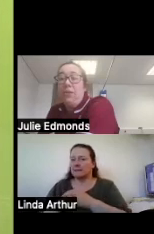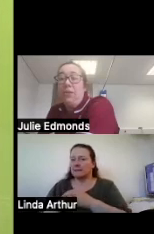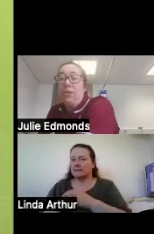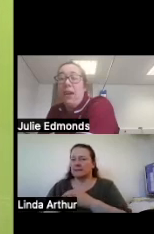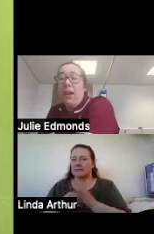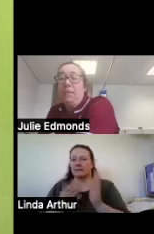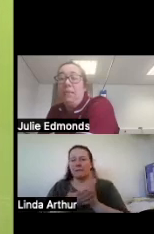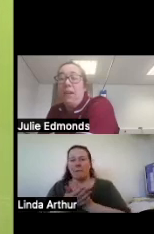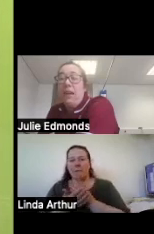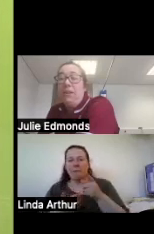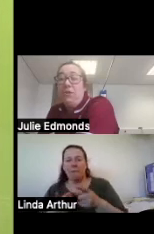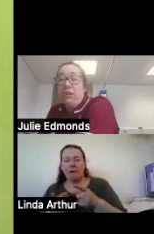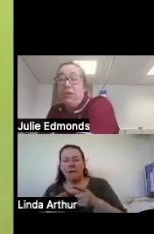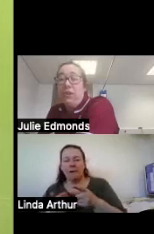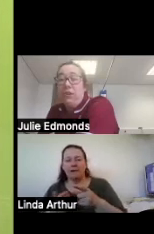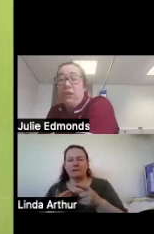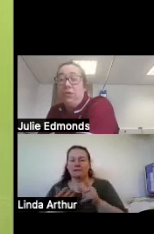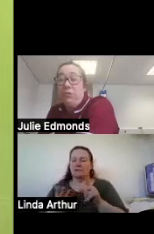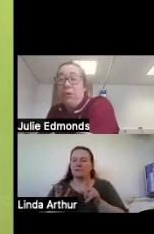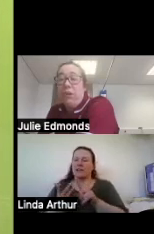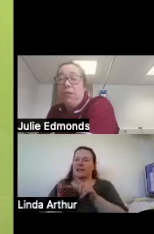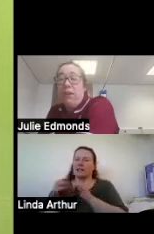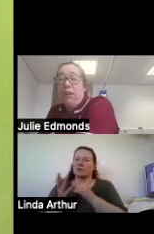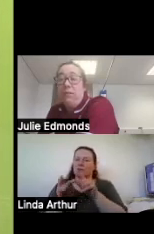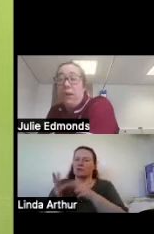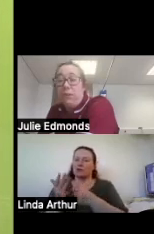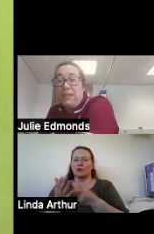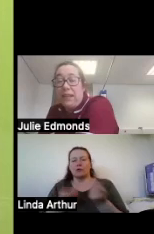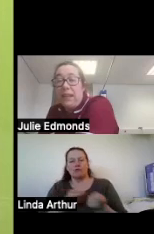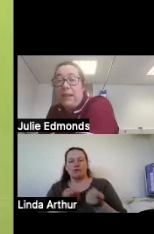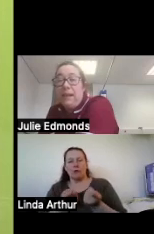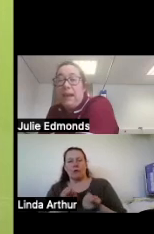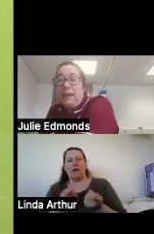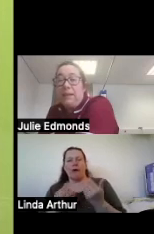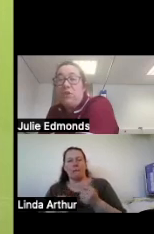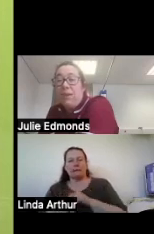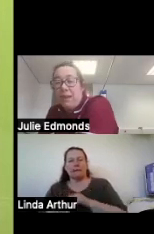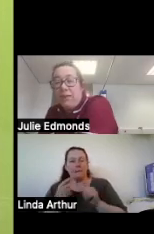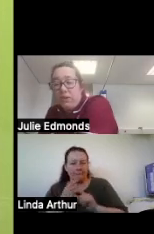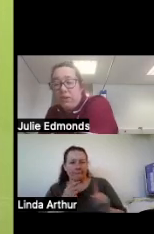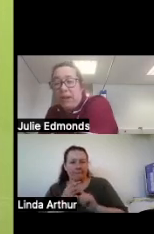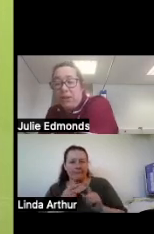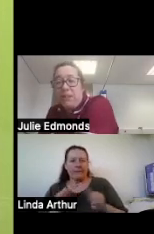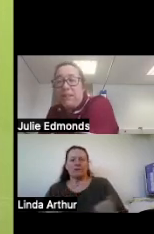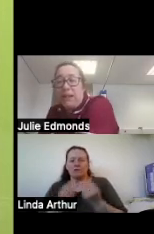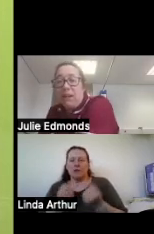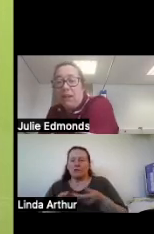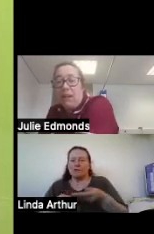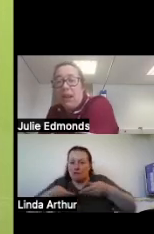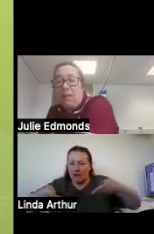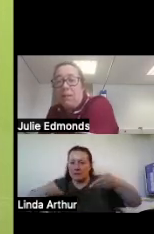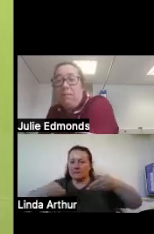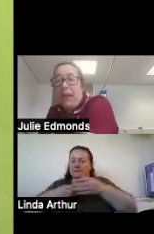Part of estrogen can control the frequency and strength of contractions that